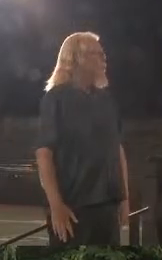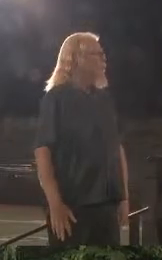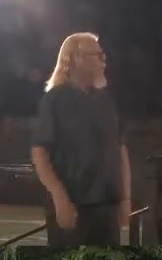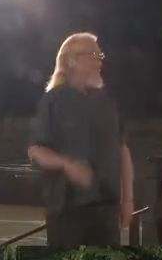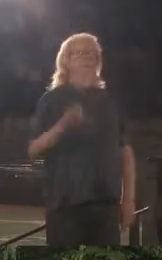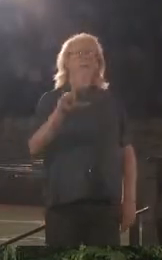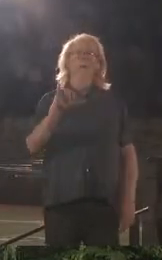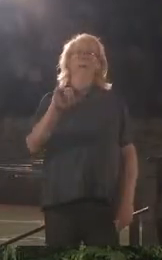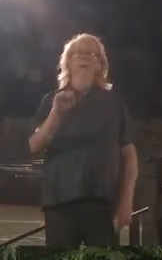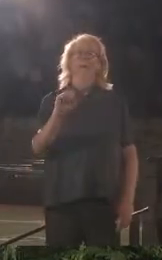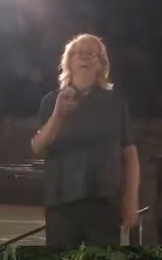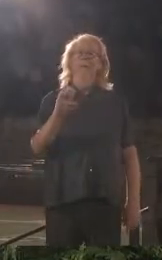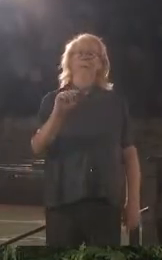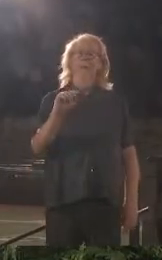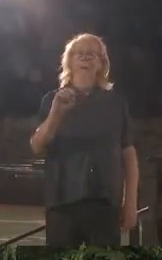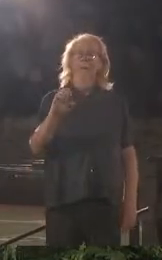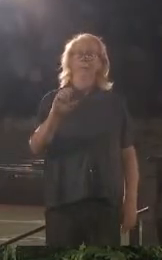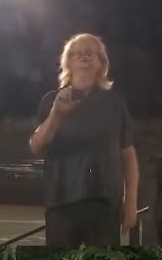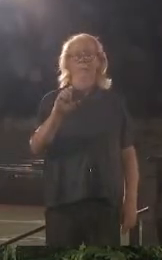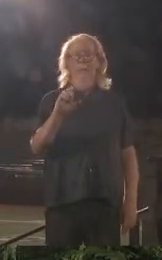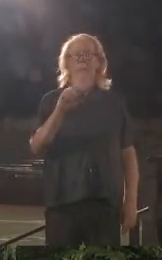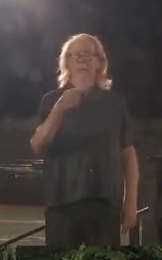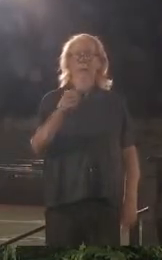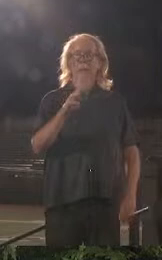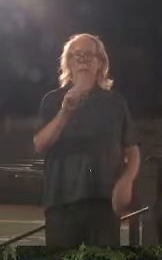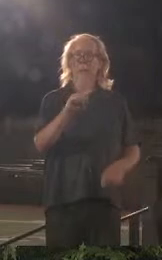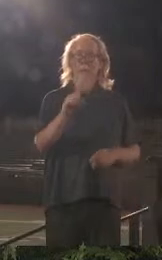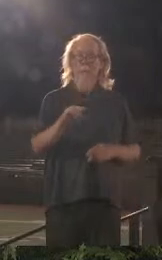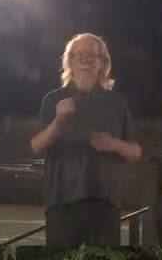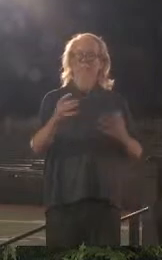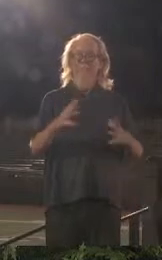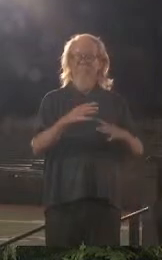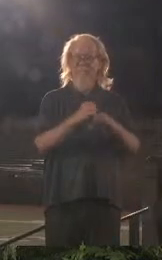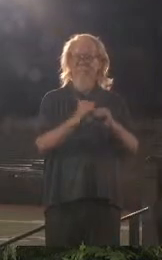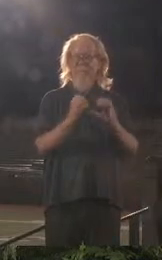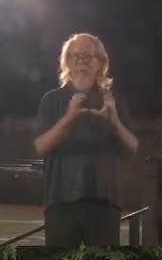Lisette Lily Hernandez earned certification as security officer and will